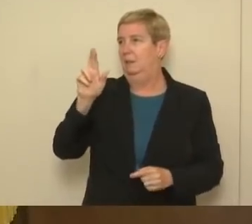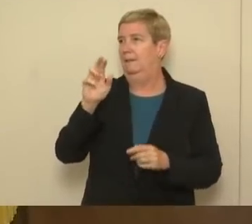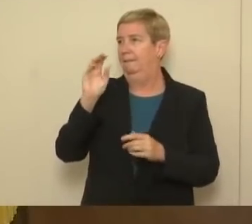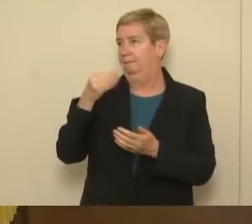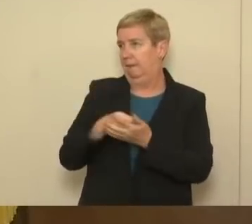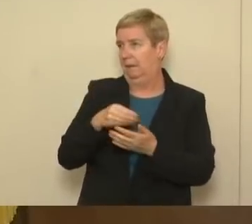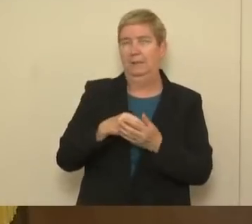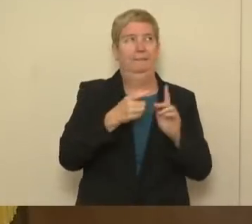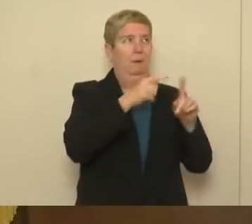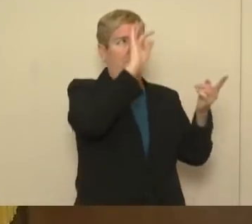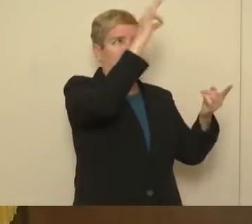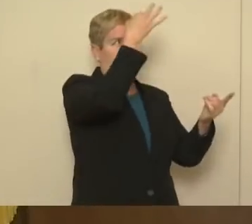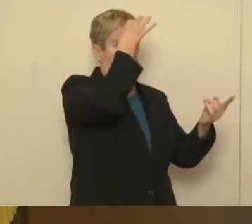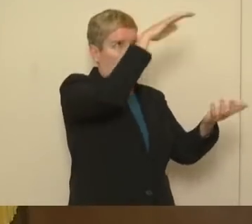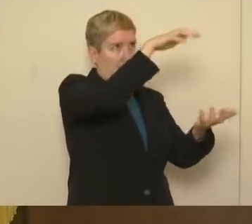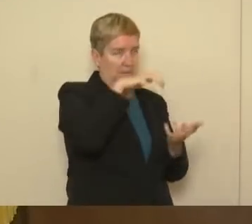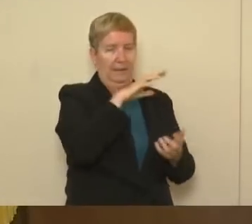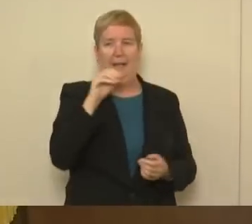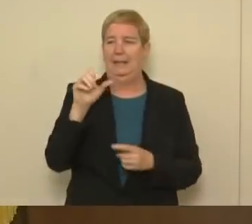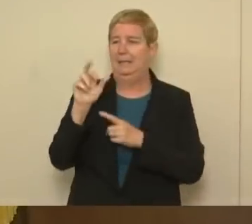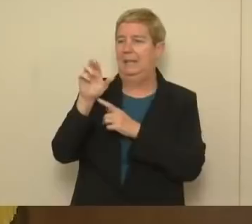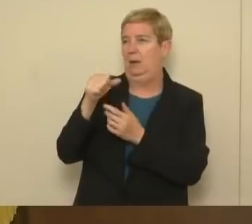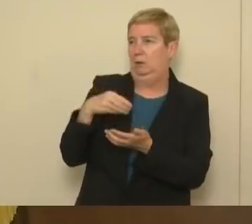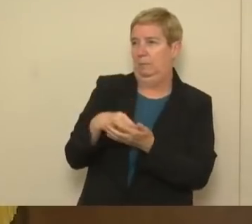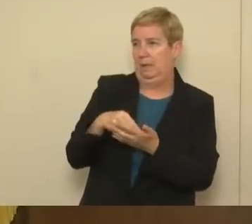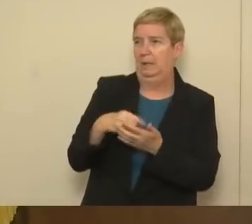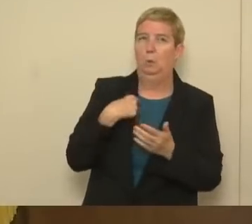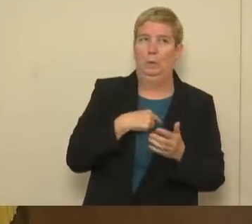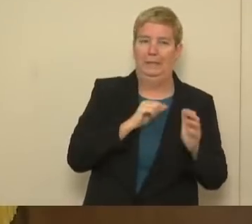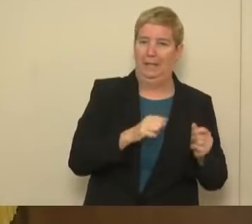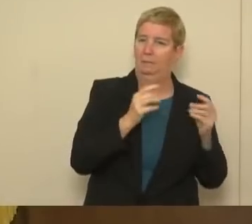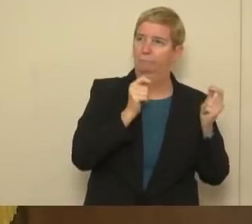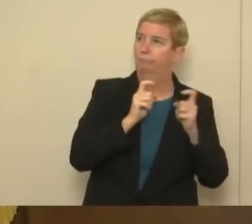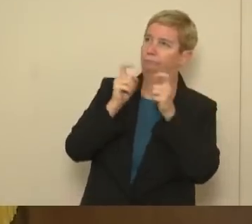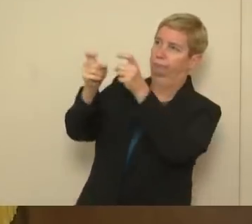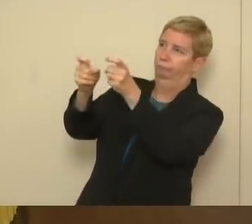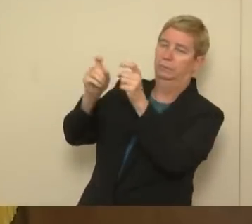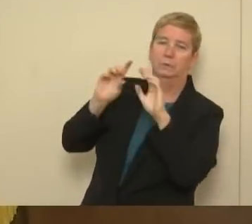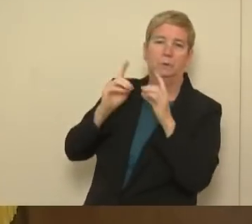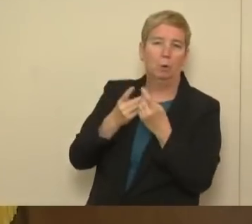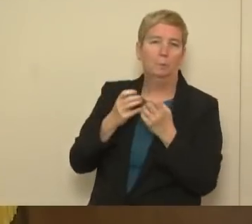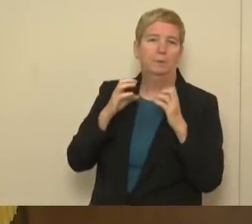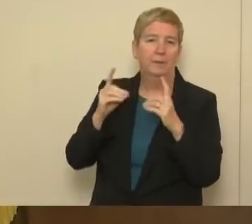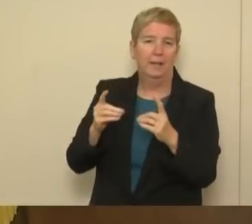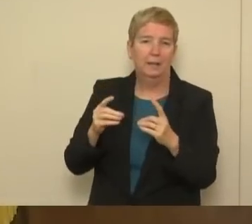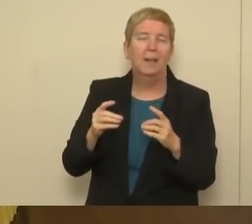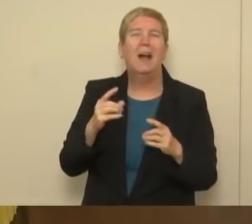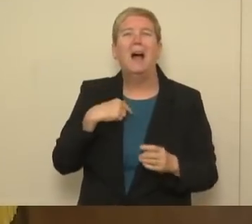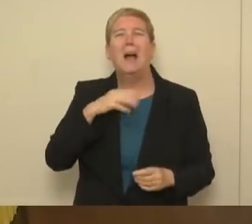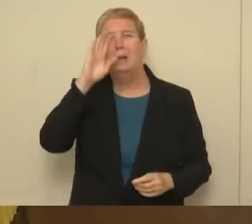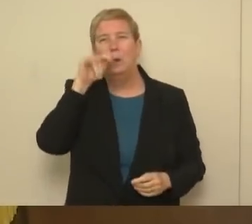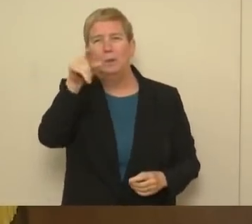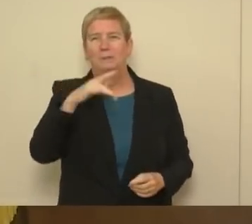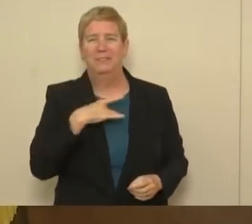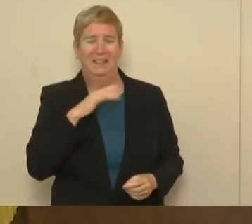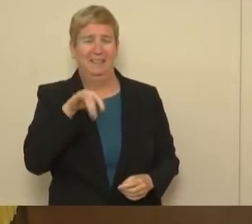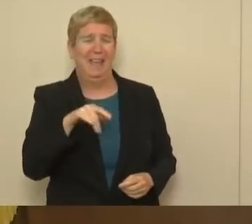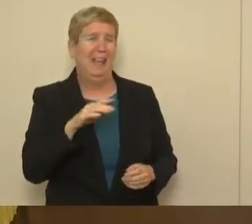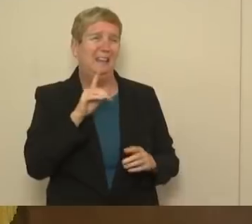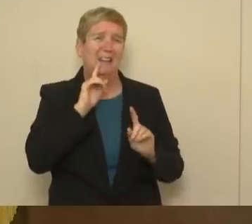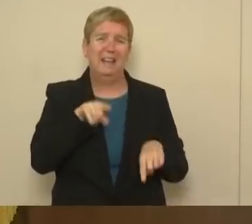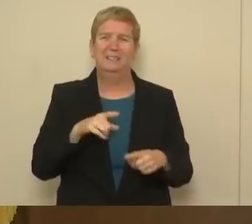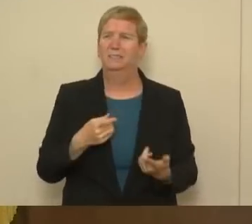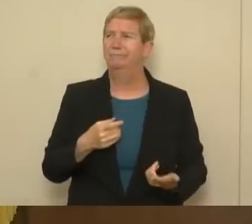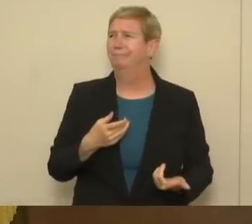goes directly to the Department of Education. And I know that folks are going to be frustrated with that answer. I'm frustrated. This is a state that